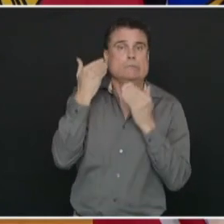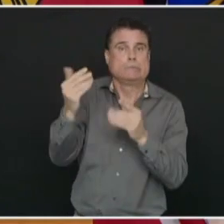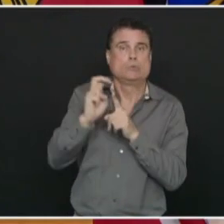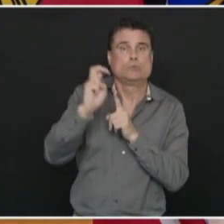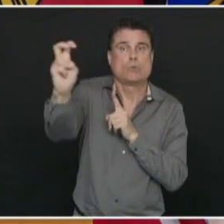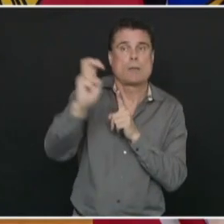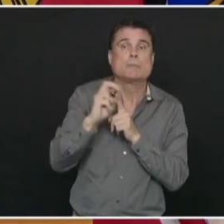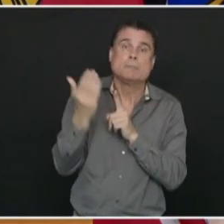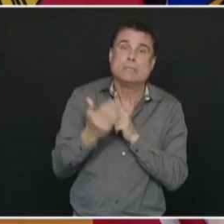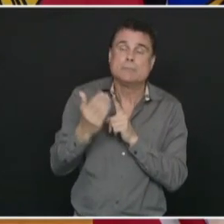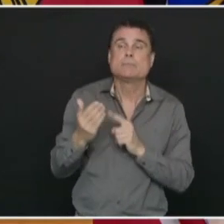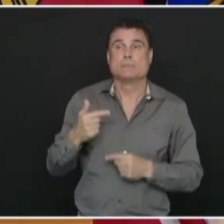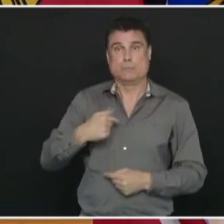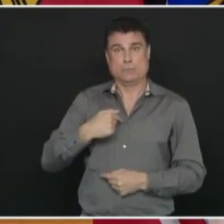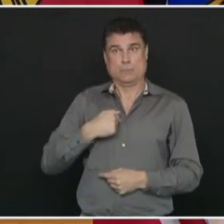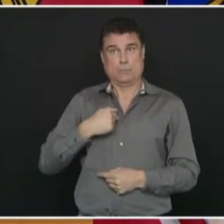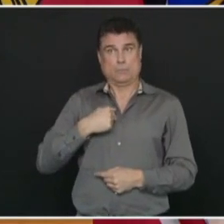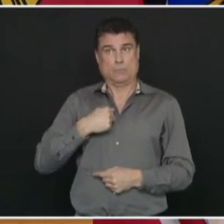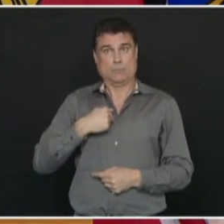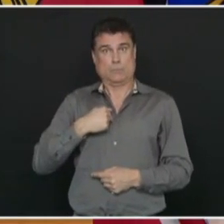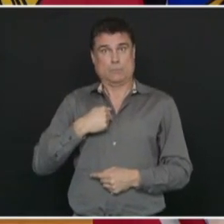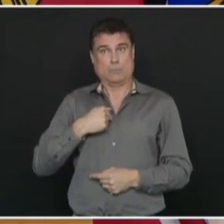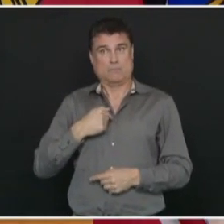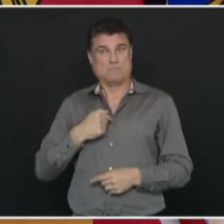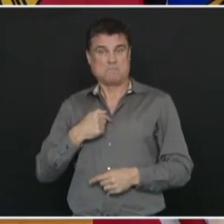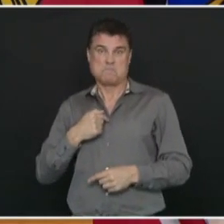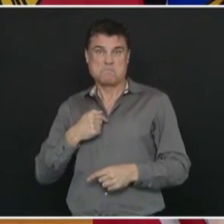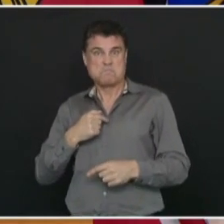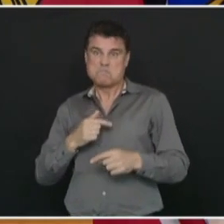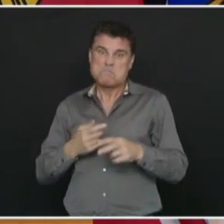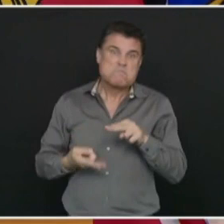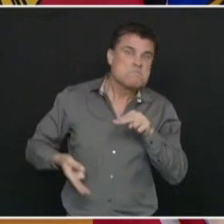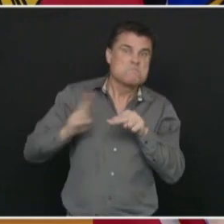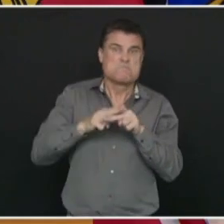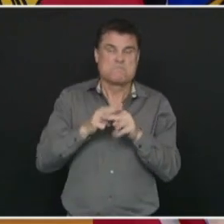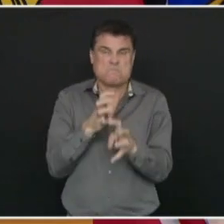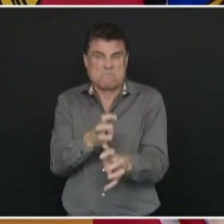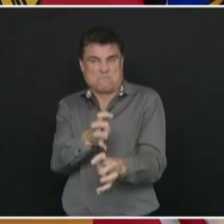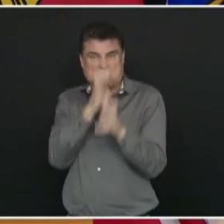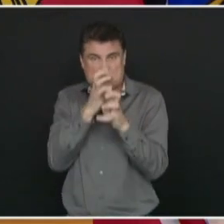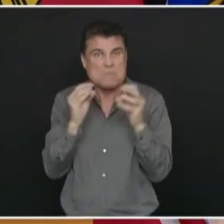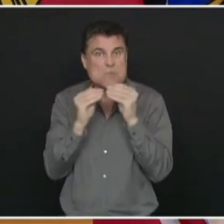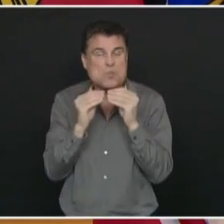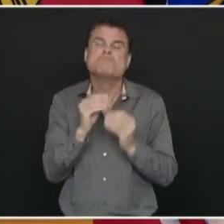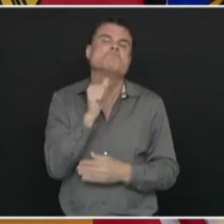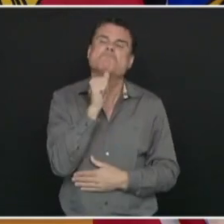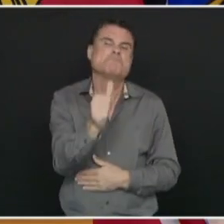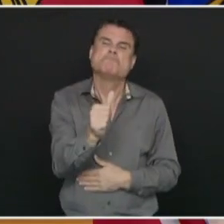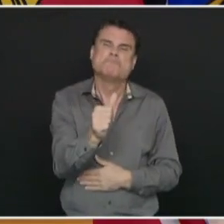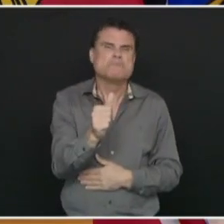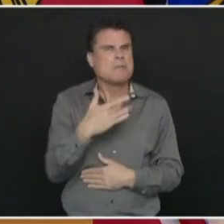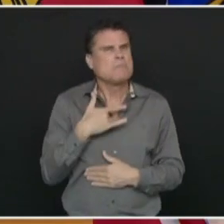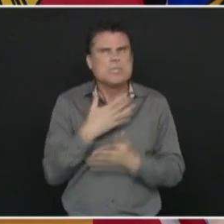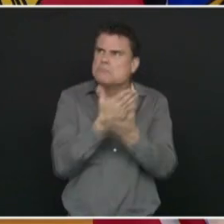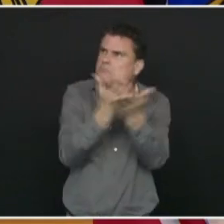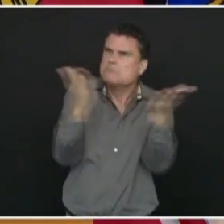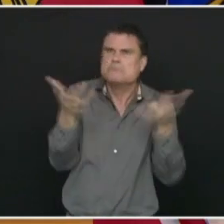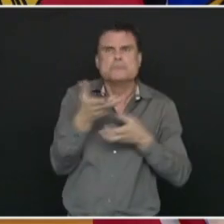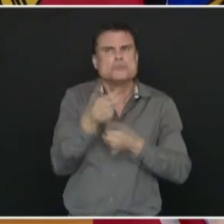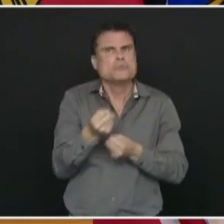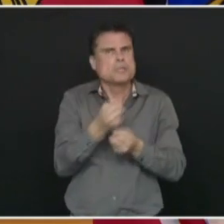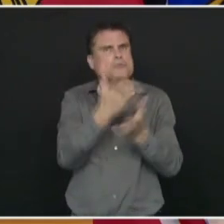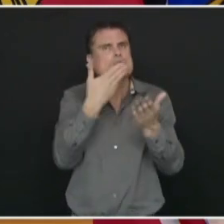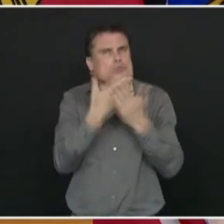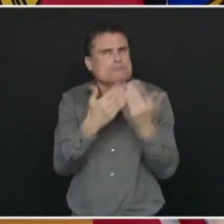of ventilators, putting people on ventilators early because that had better outcomes. I'm just seeing some reports from physicians in